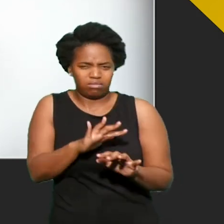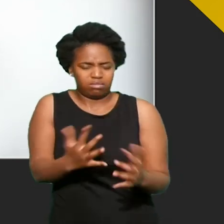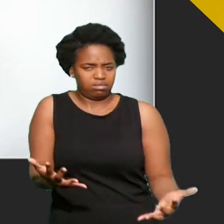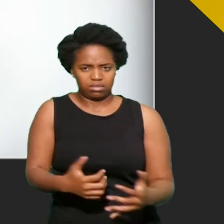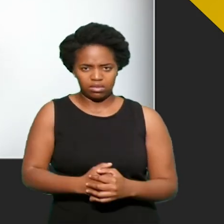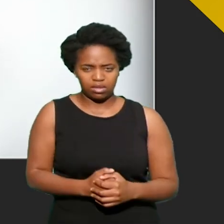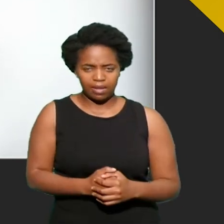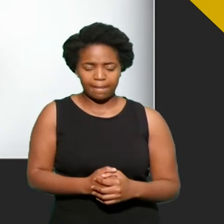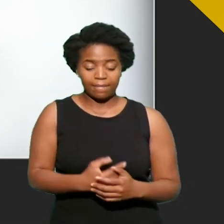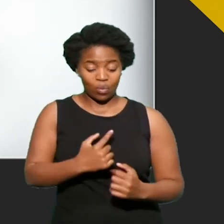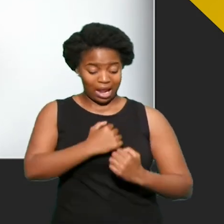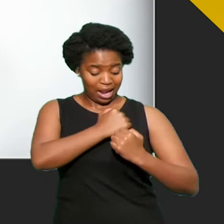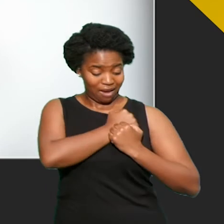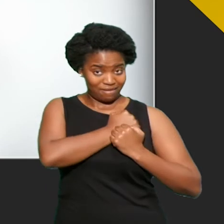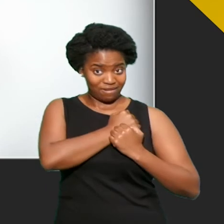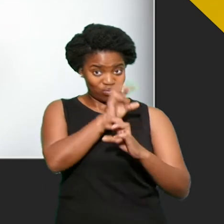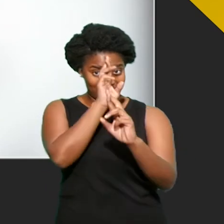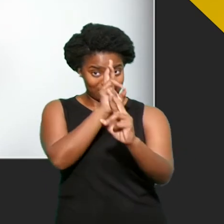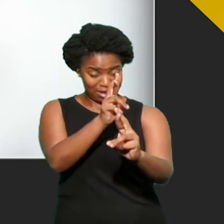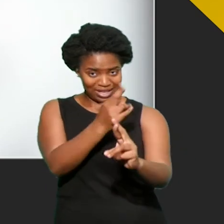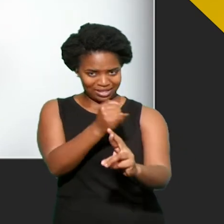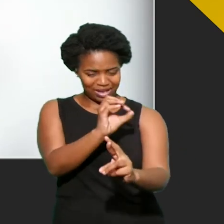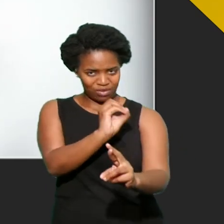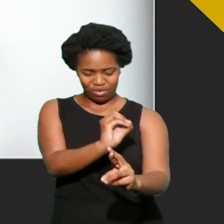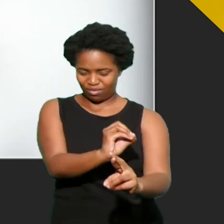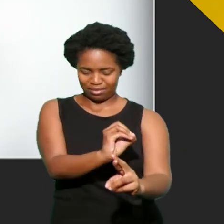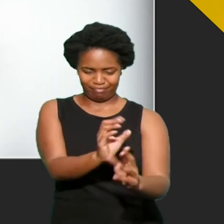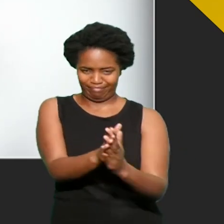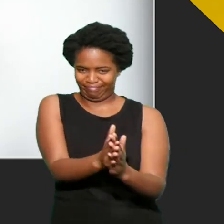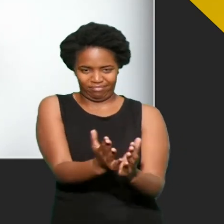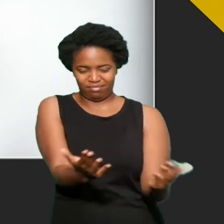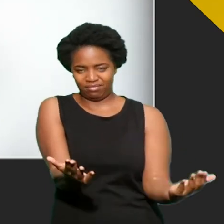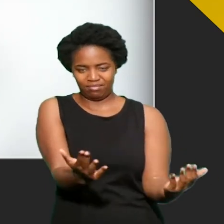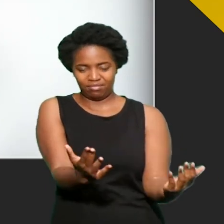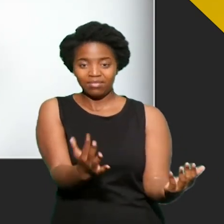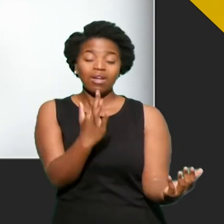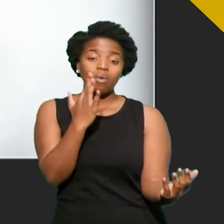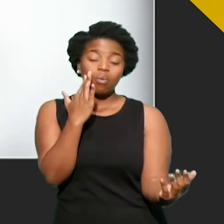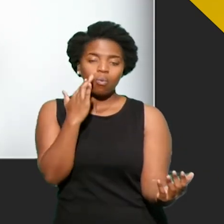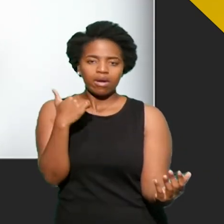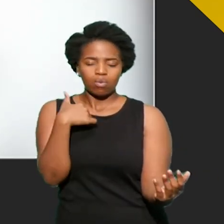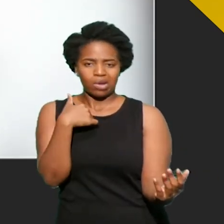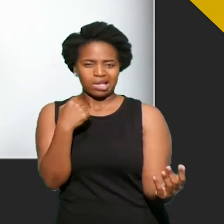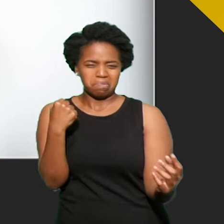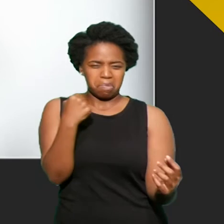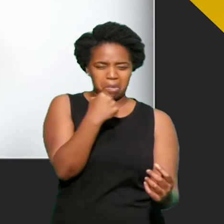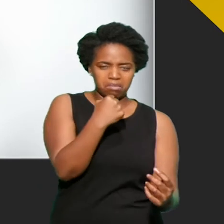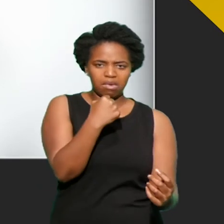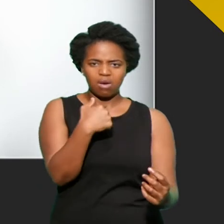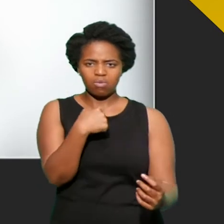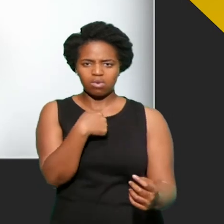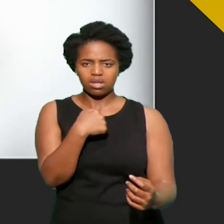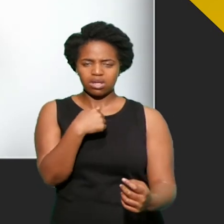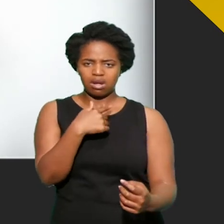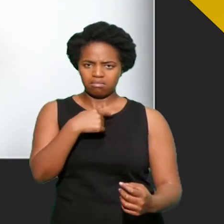sacrificed love, respect, and humility in the altar of rights. Freedom of